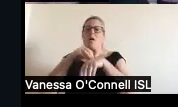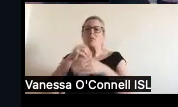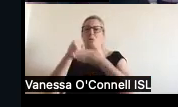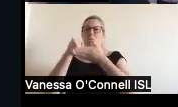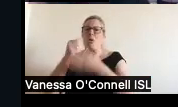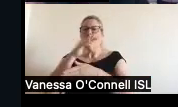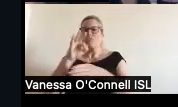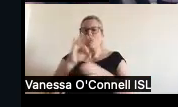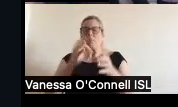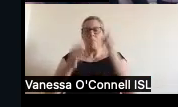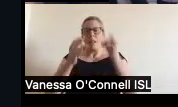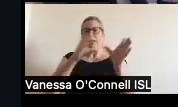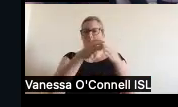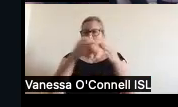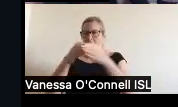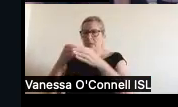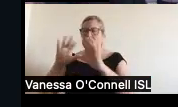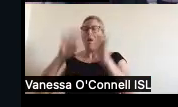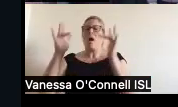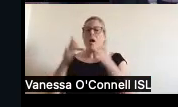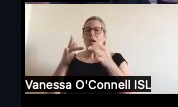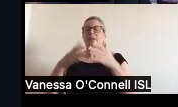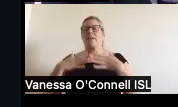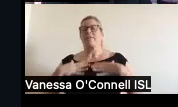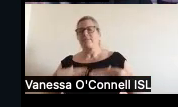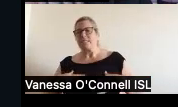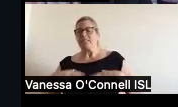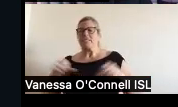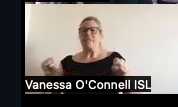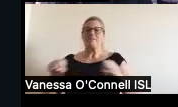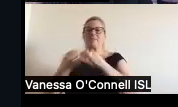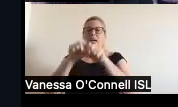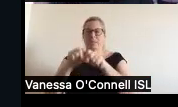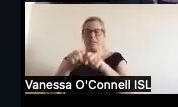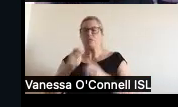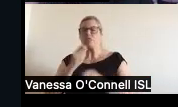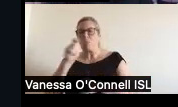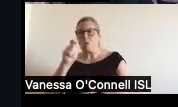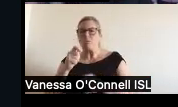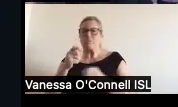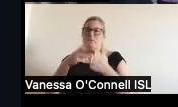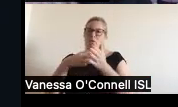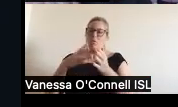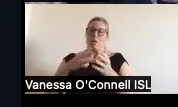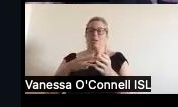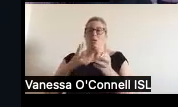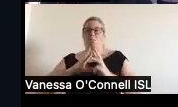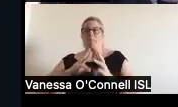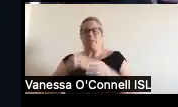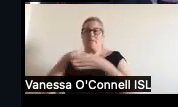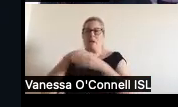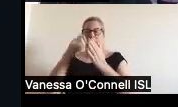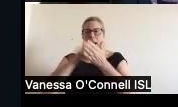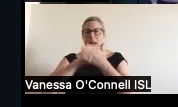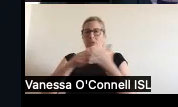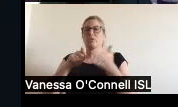for women, online and physical violence for women who are running for election or are elected, lack of support for mothers in politics and people